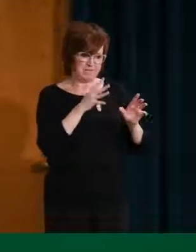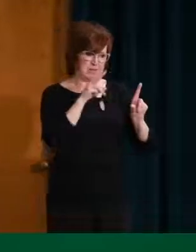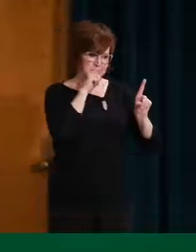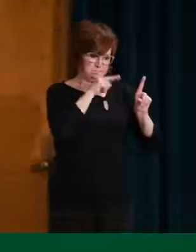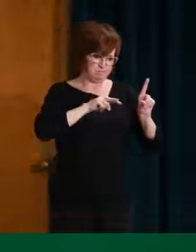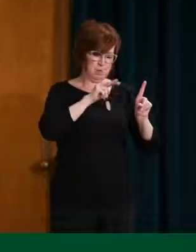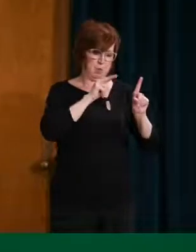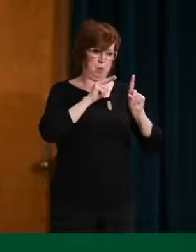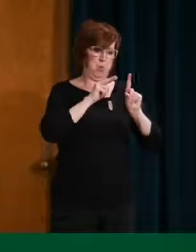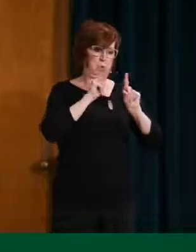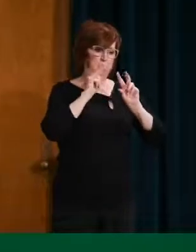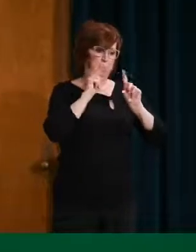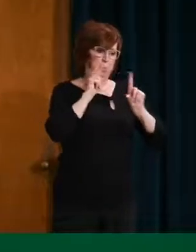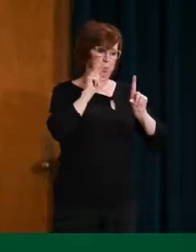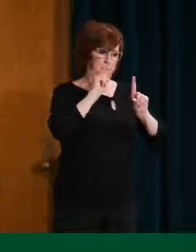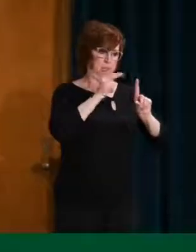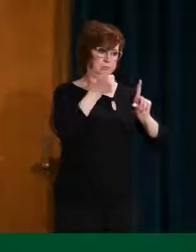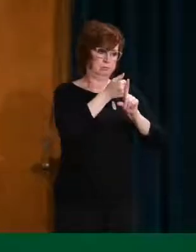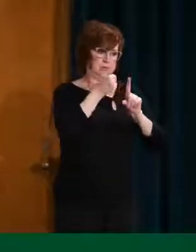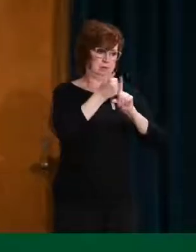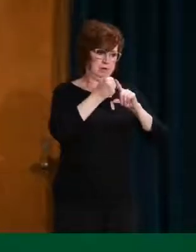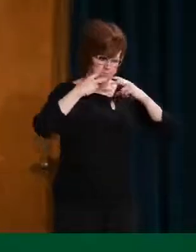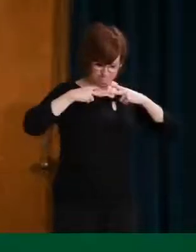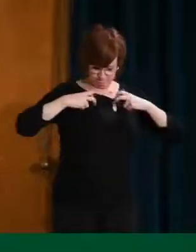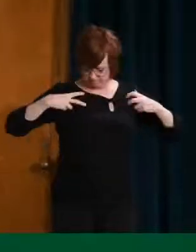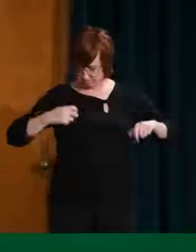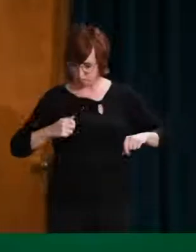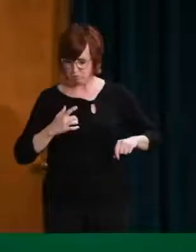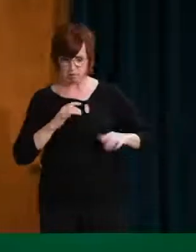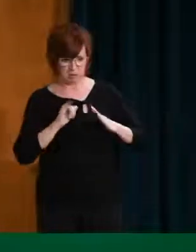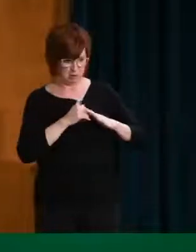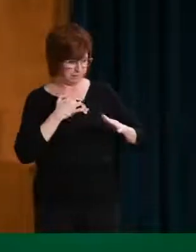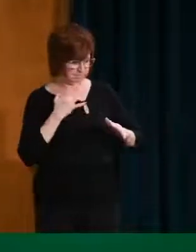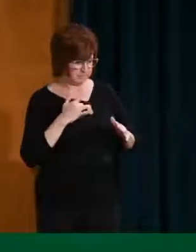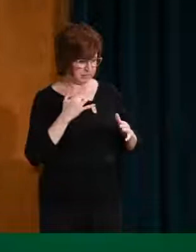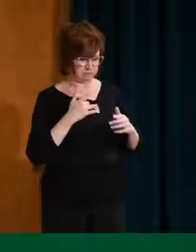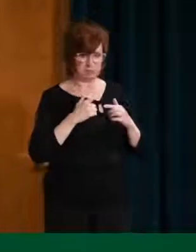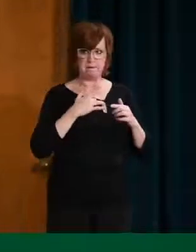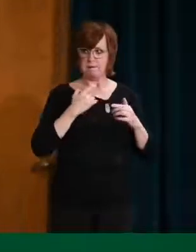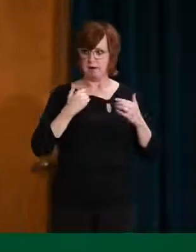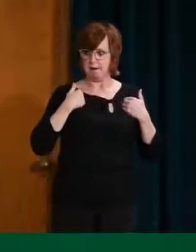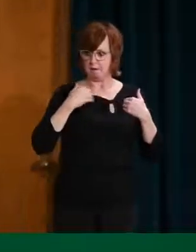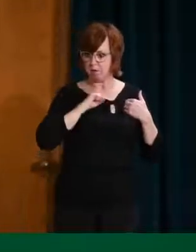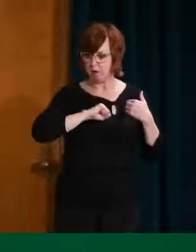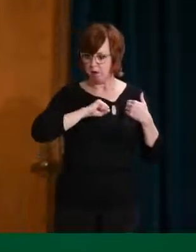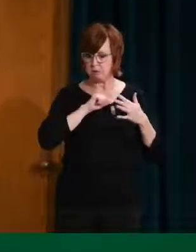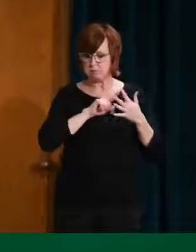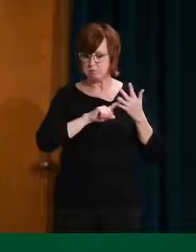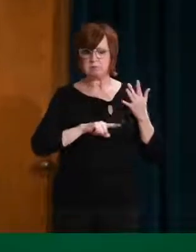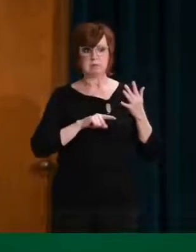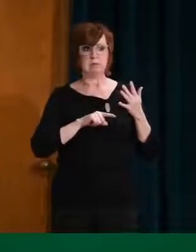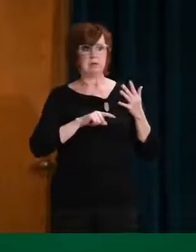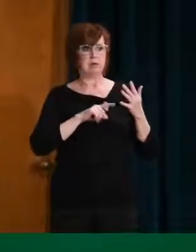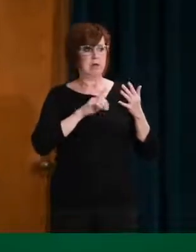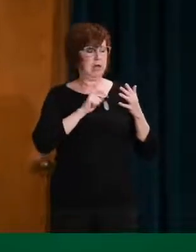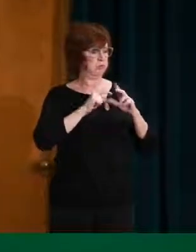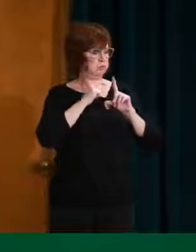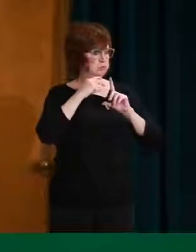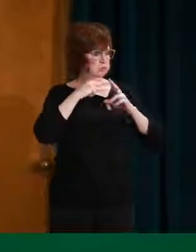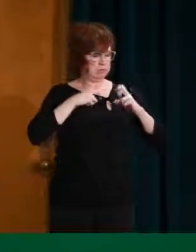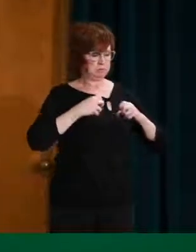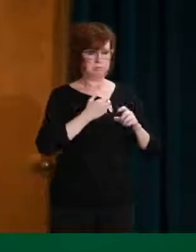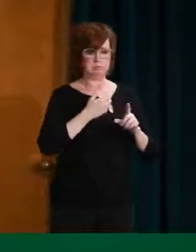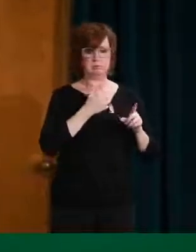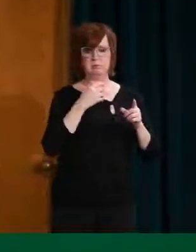self-isolating when that is required. We have had healthcare workers that have tested positive due to an event. I go back